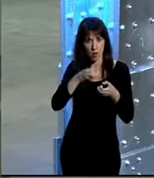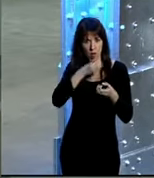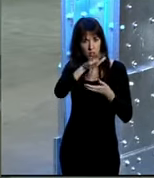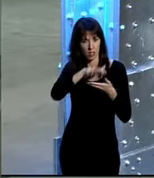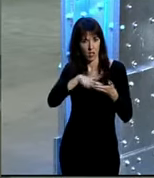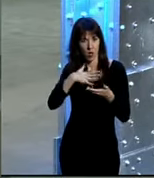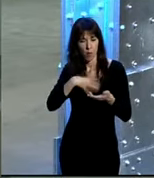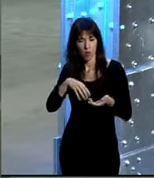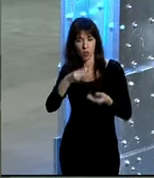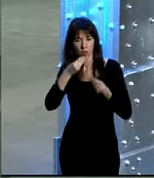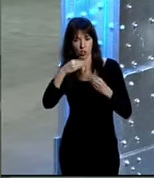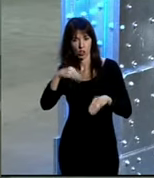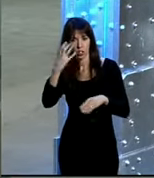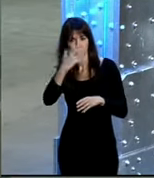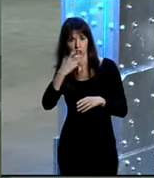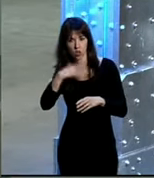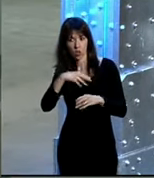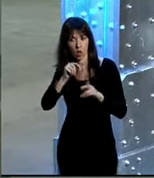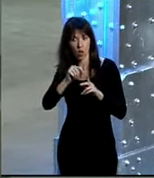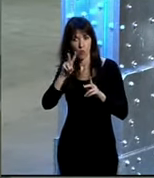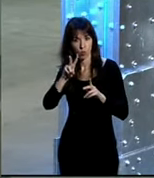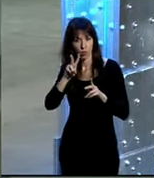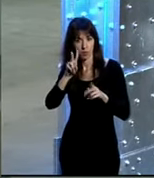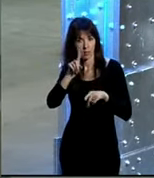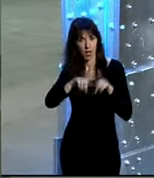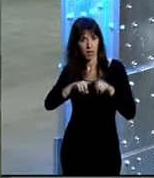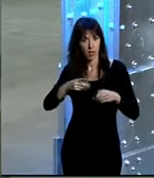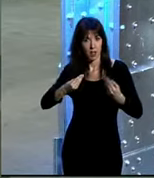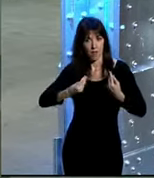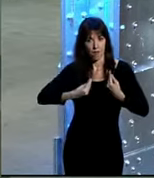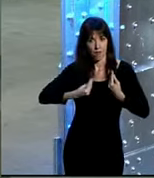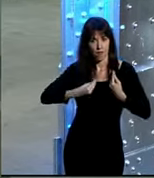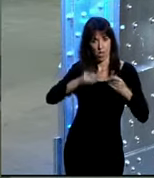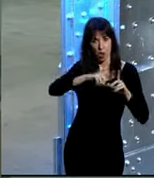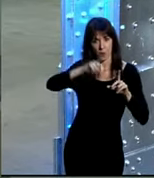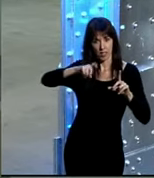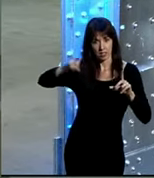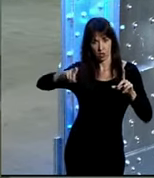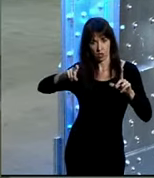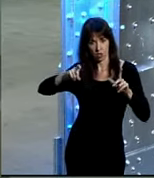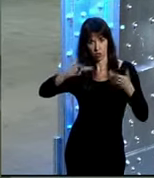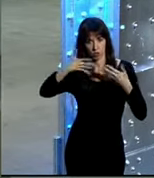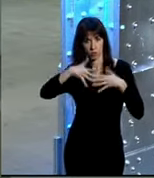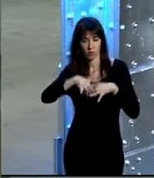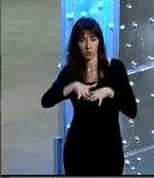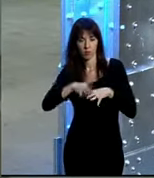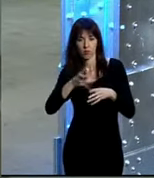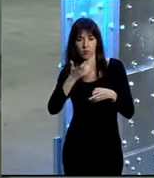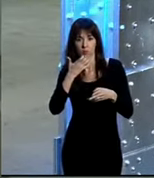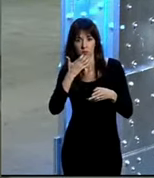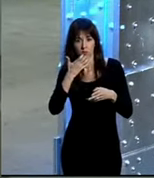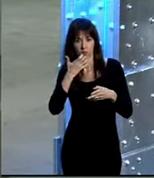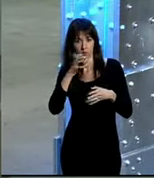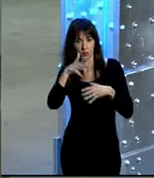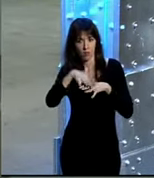new possibilities to narrate. We can tell stories from the point of view of the biometrics, for instance, and we can